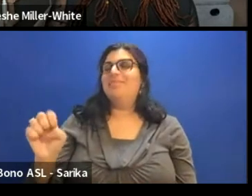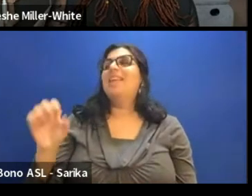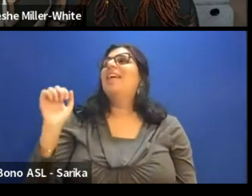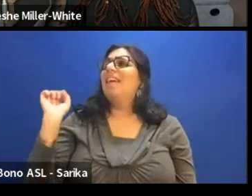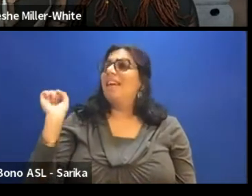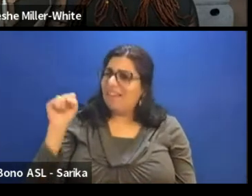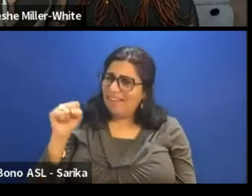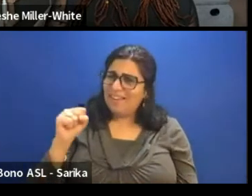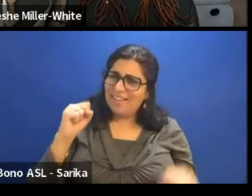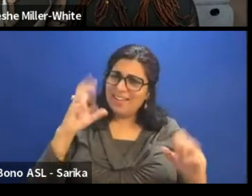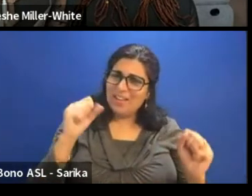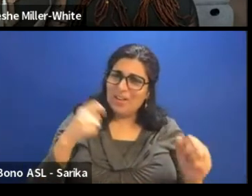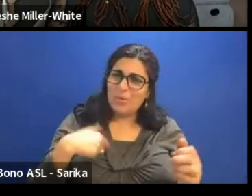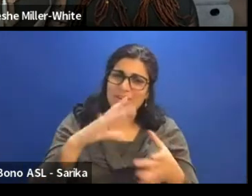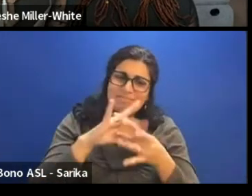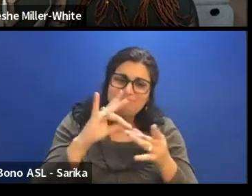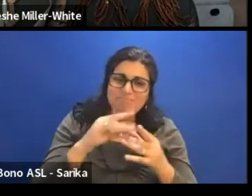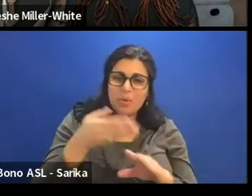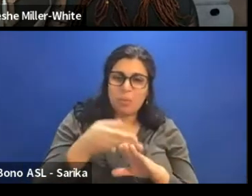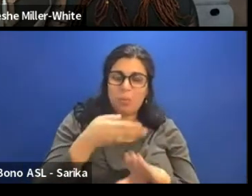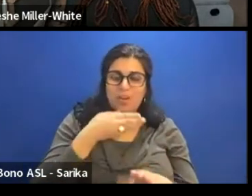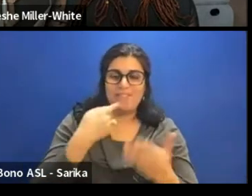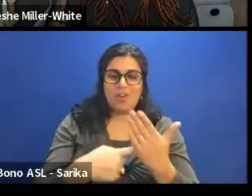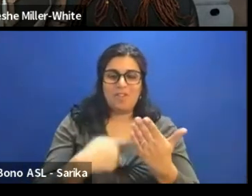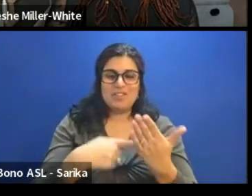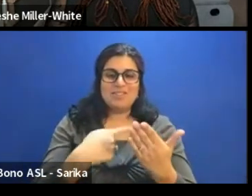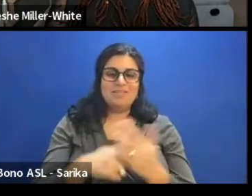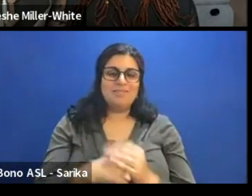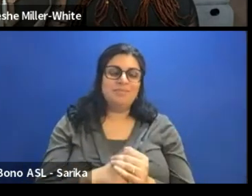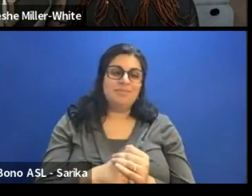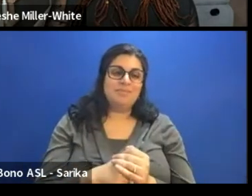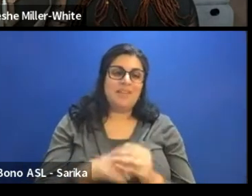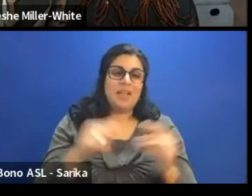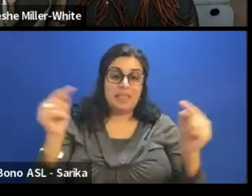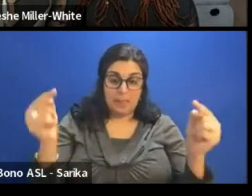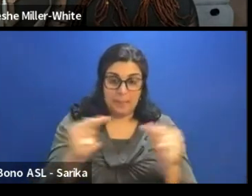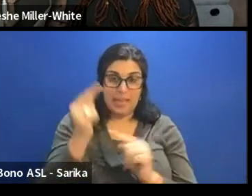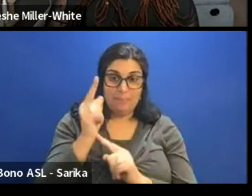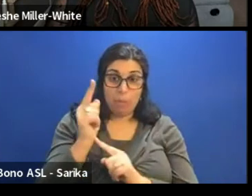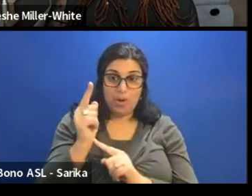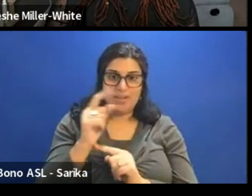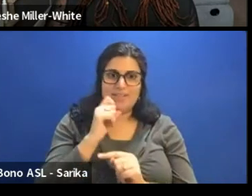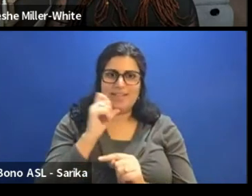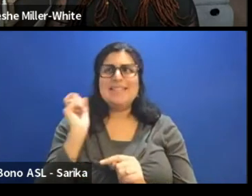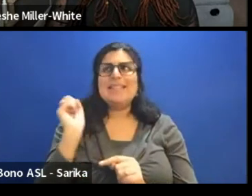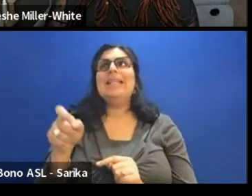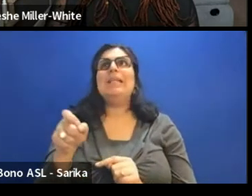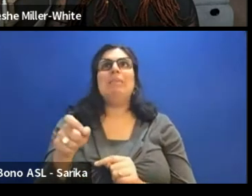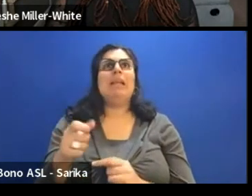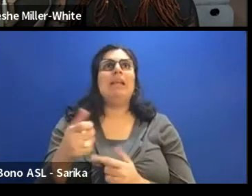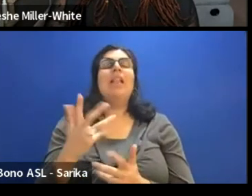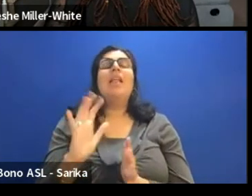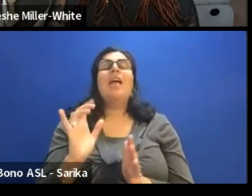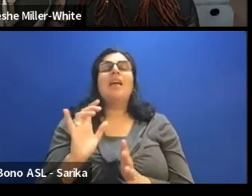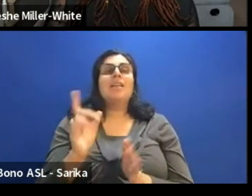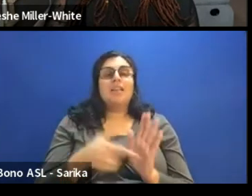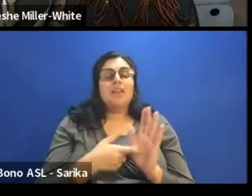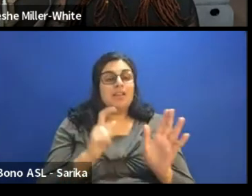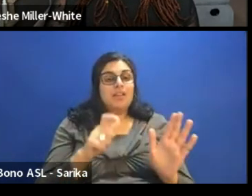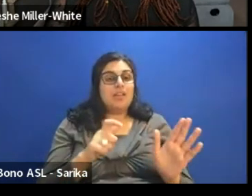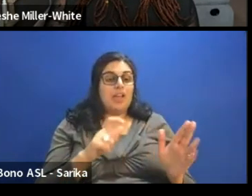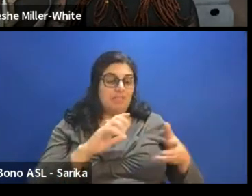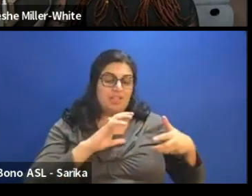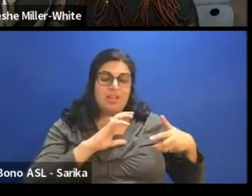that's something that we mentioned in our previous conversation too, of like, the pain point doesn't always have to be, you know, sometimes you have to get your heart